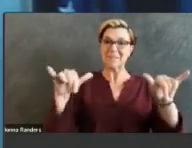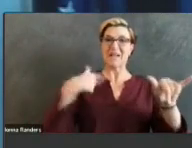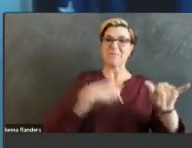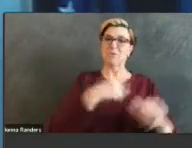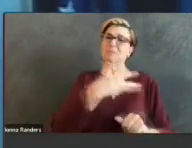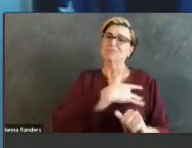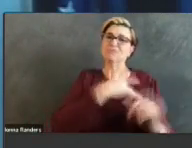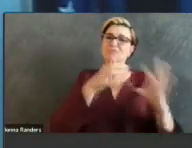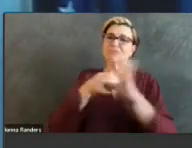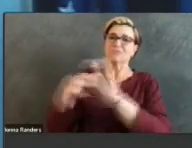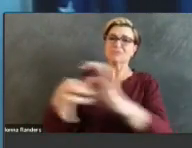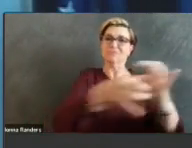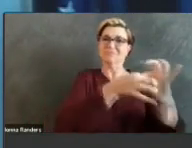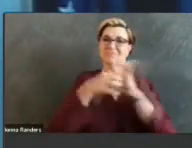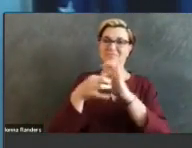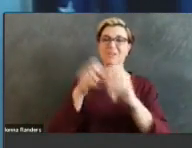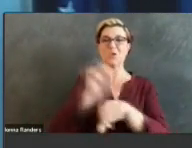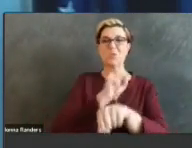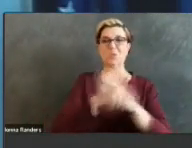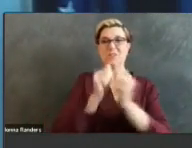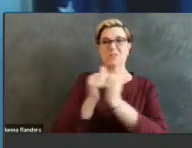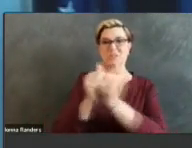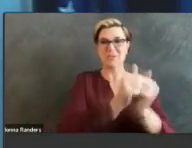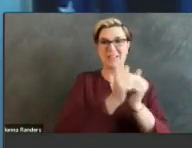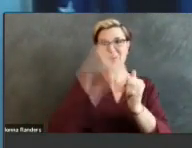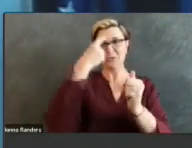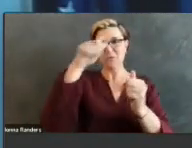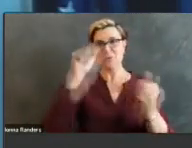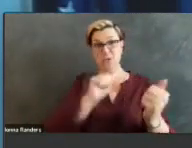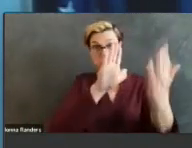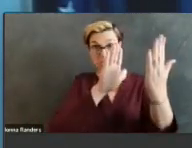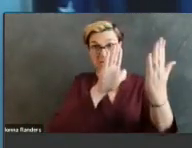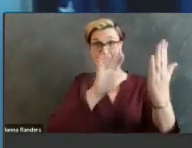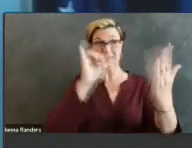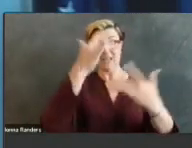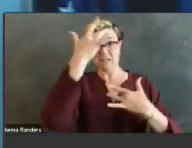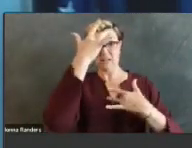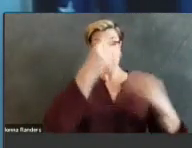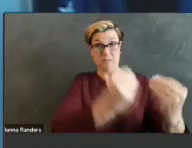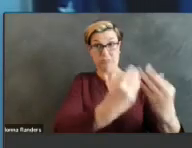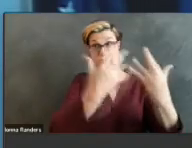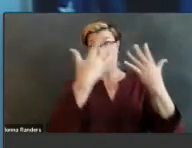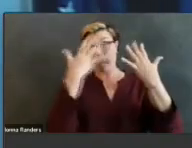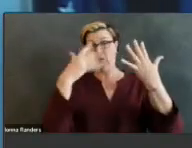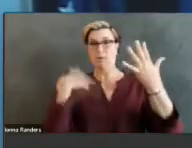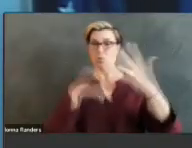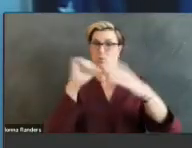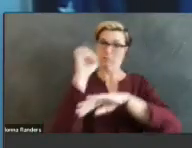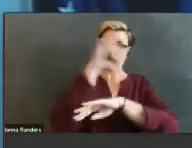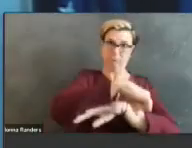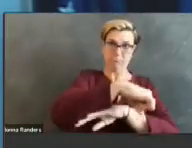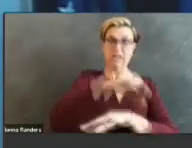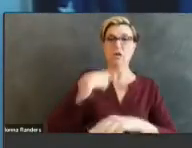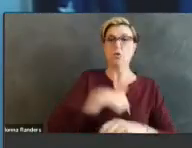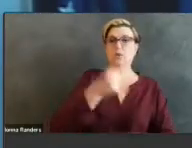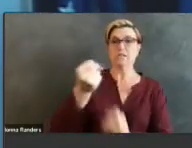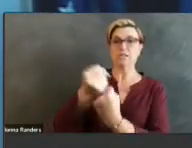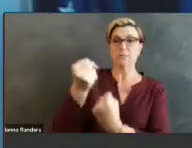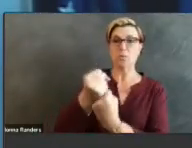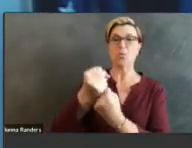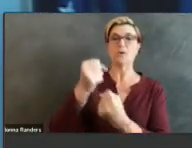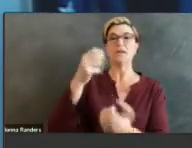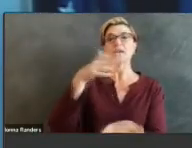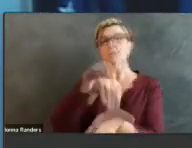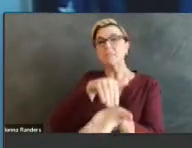to work together to face the challenge that's been presented, to support those medical